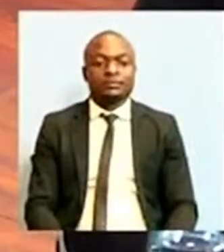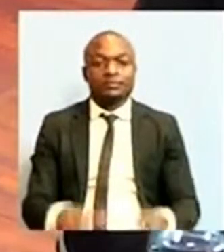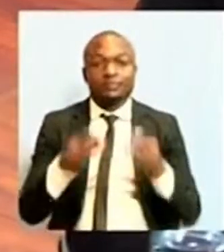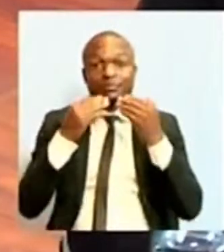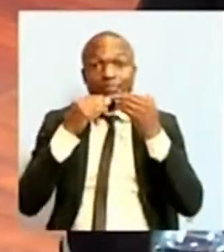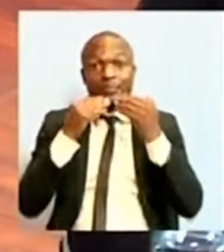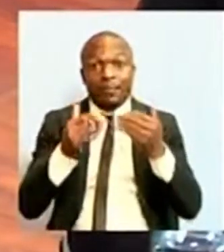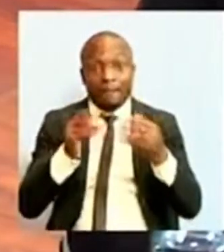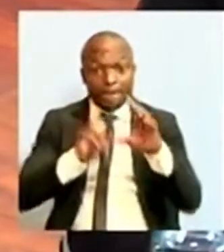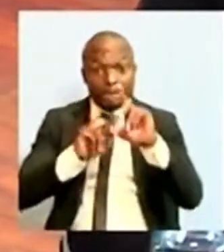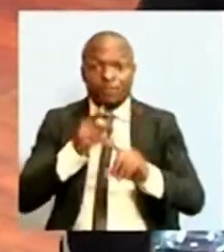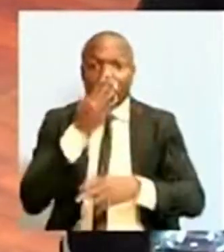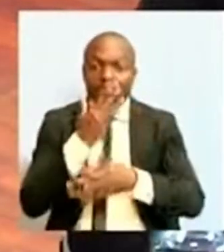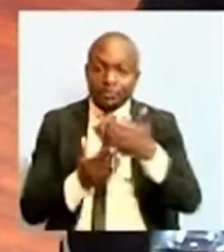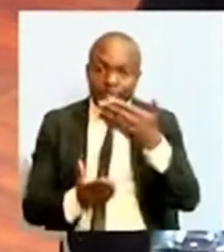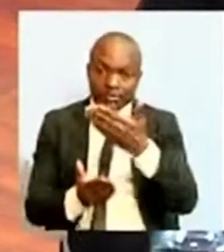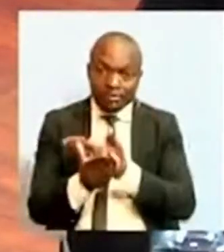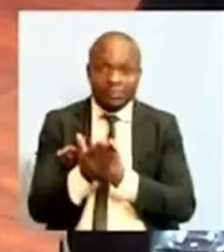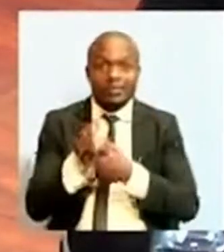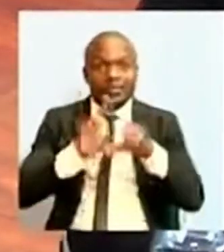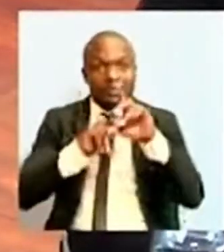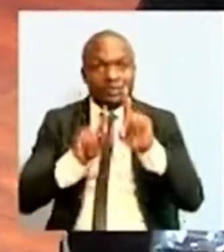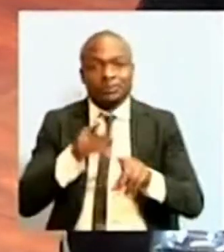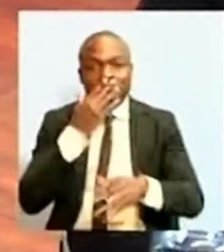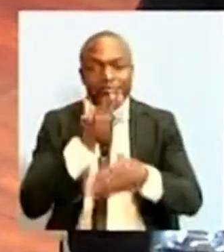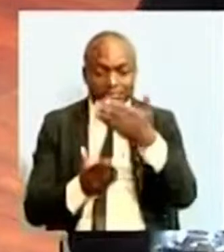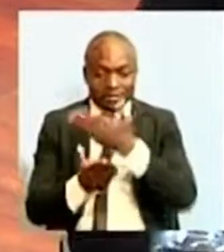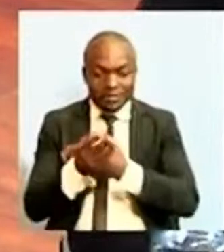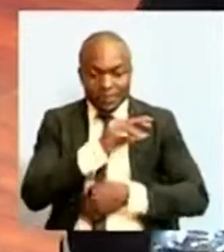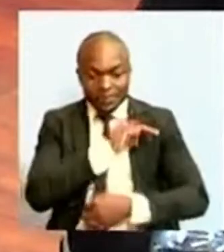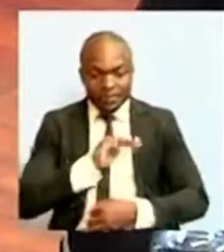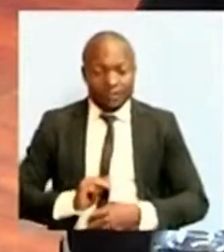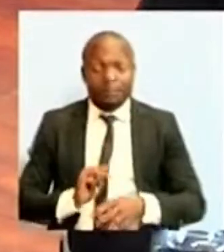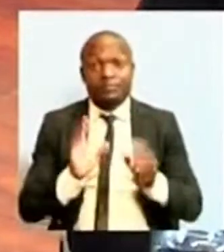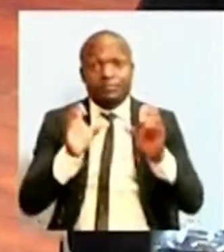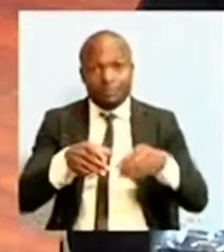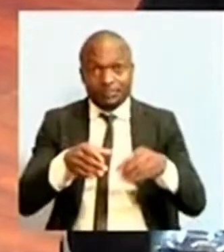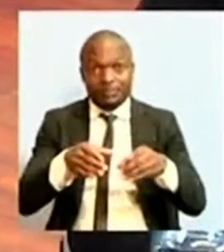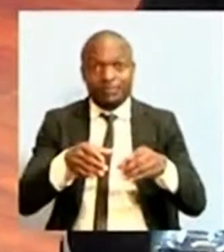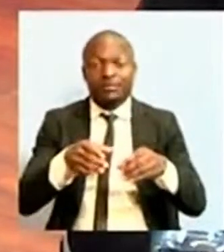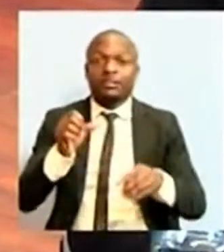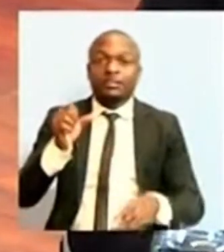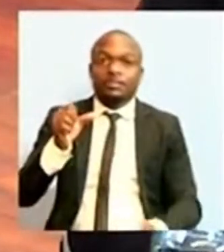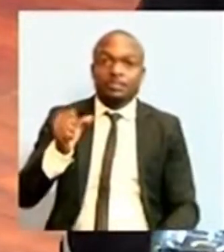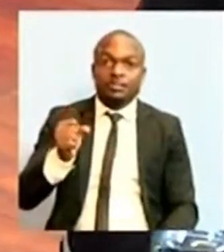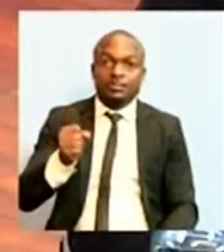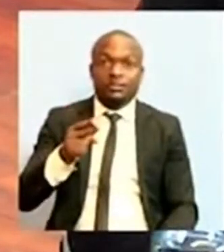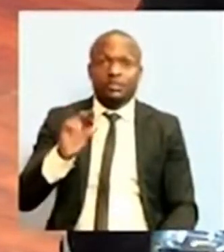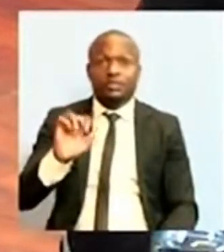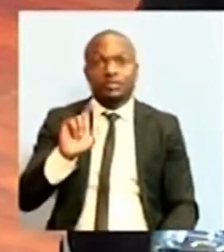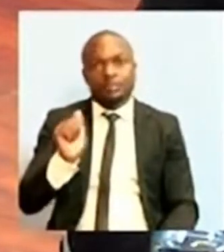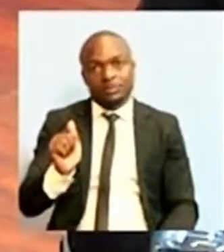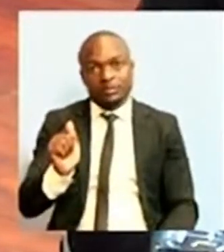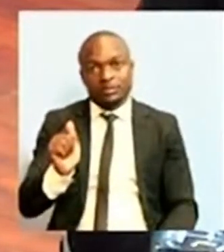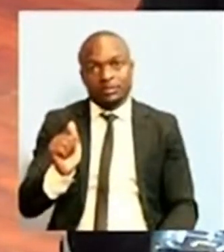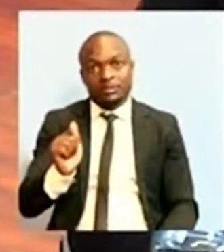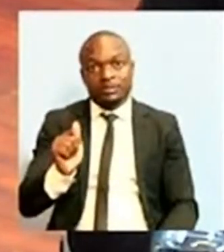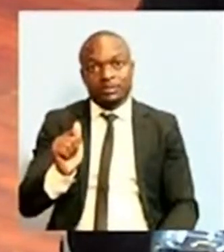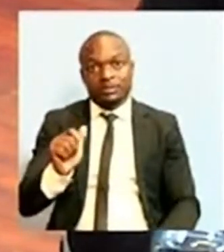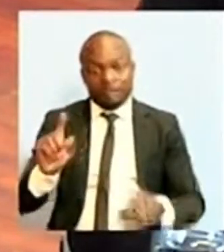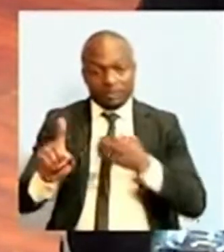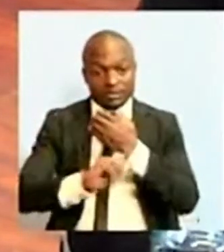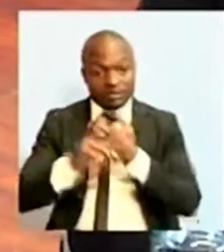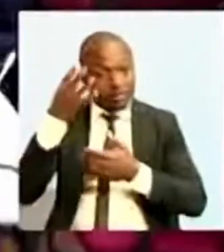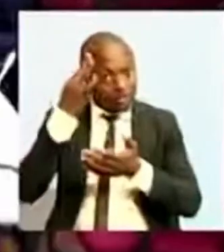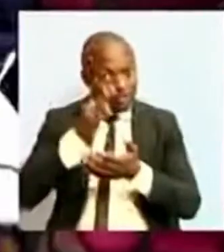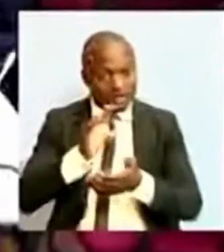Thank you so much, Chair. Good morning, Chair, and good morning, members of the committee. I'm Sheila Songolo, the Town Clerk for Chirilabombwe Municipal Council. Thank